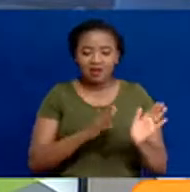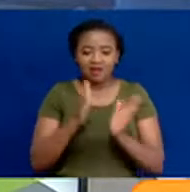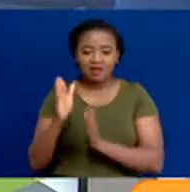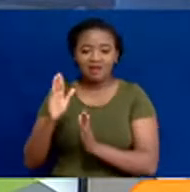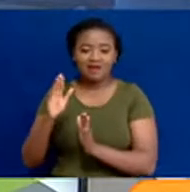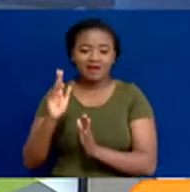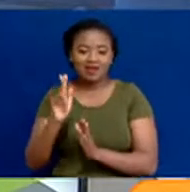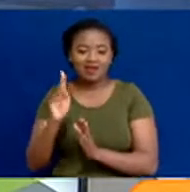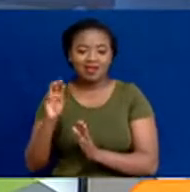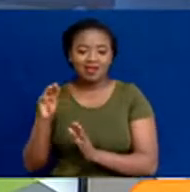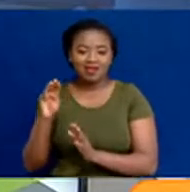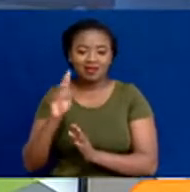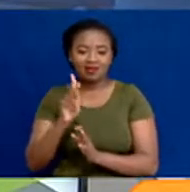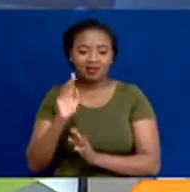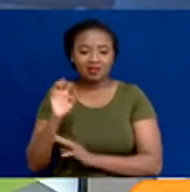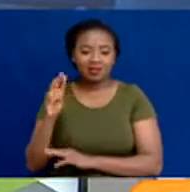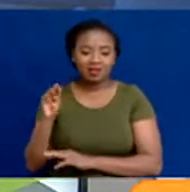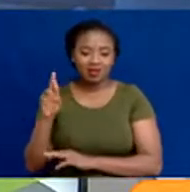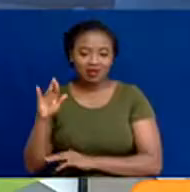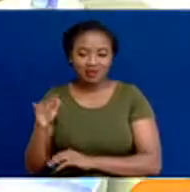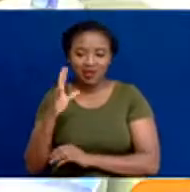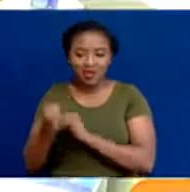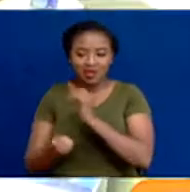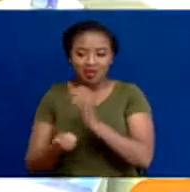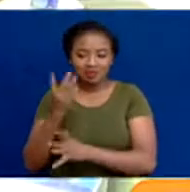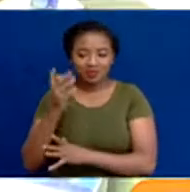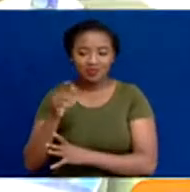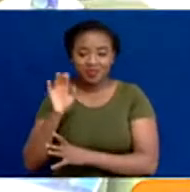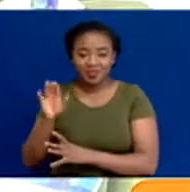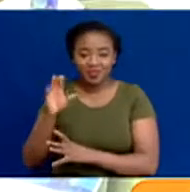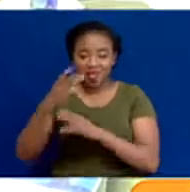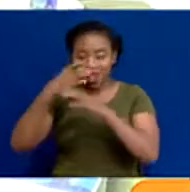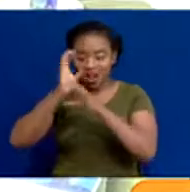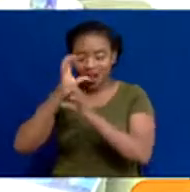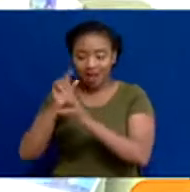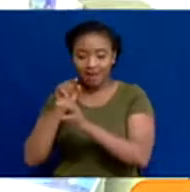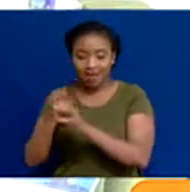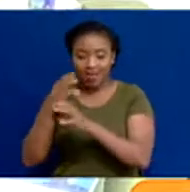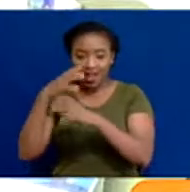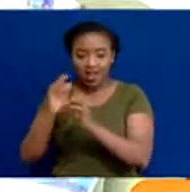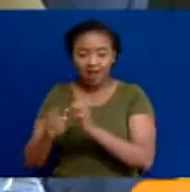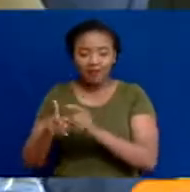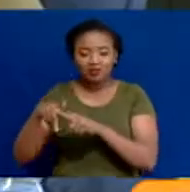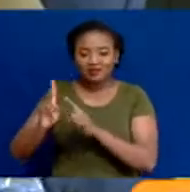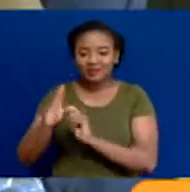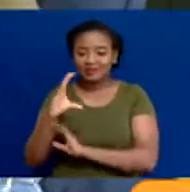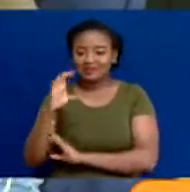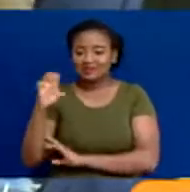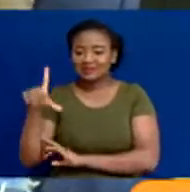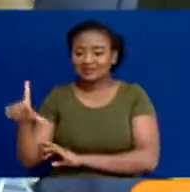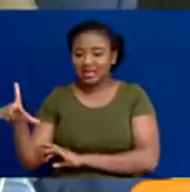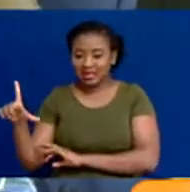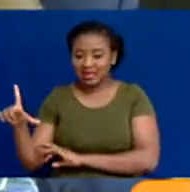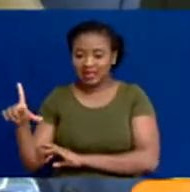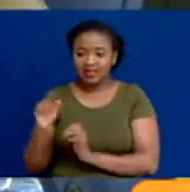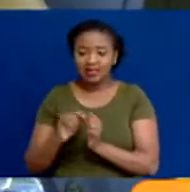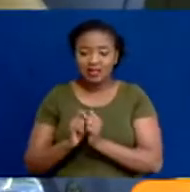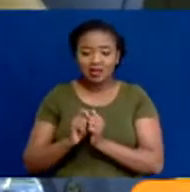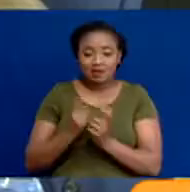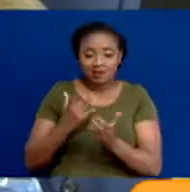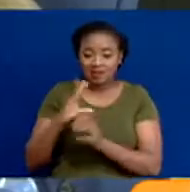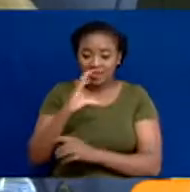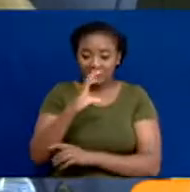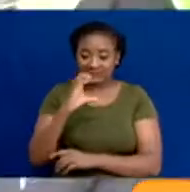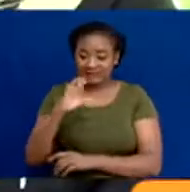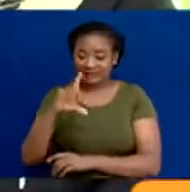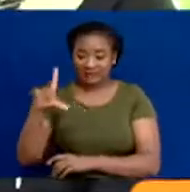regenerative medicine laboratory. The lab stationed at KEMRI's headquarters in Nairobi aims at regeneration of healthy cells to